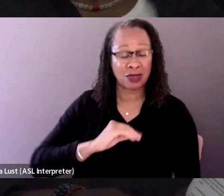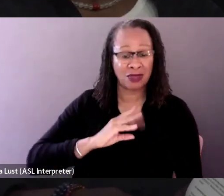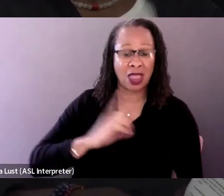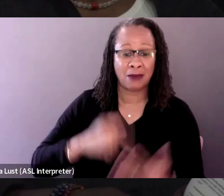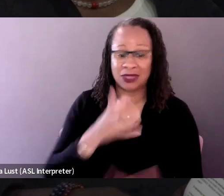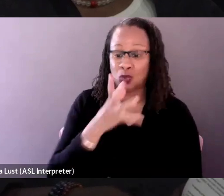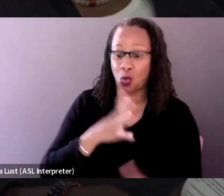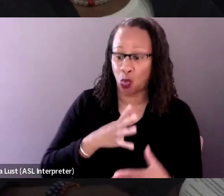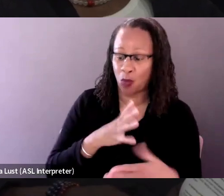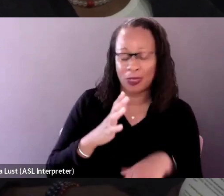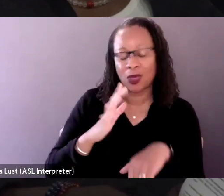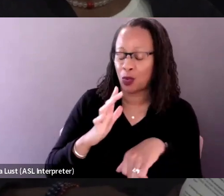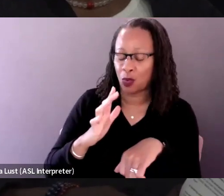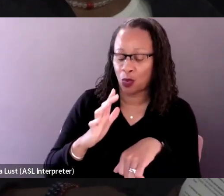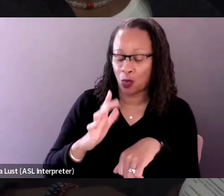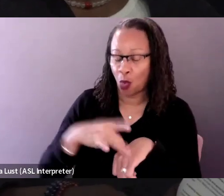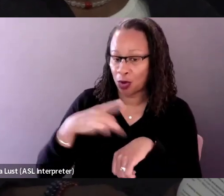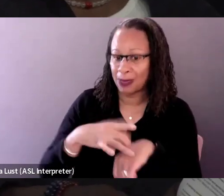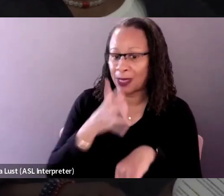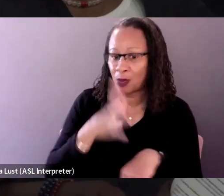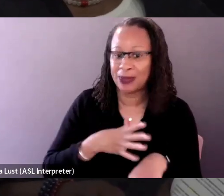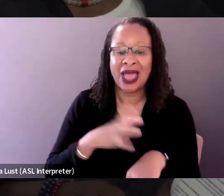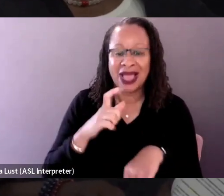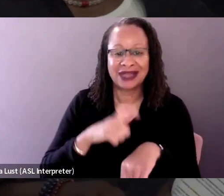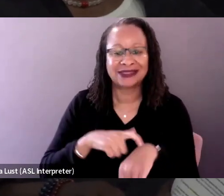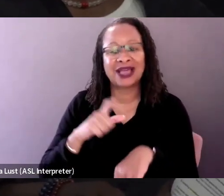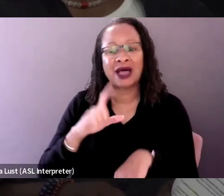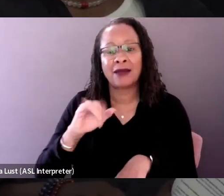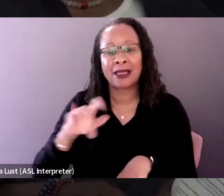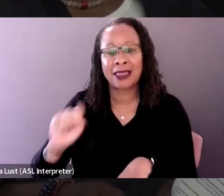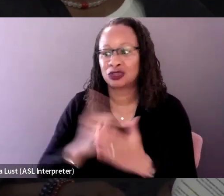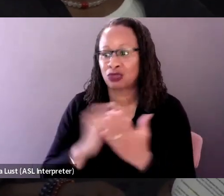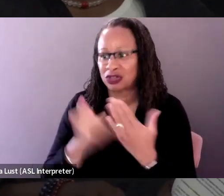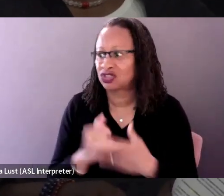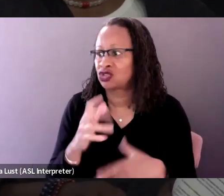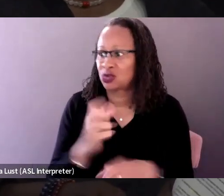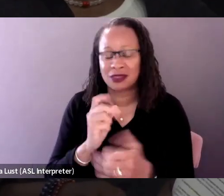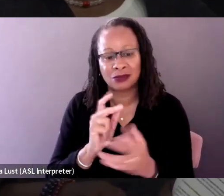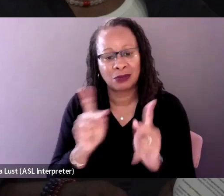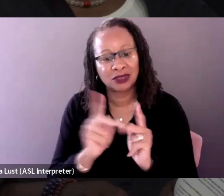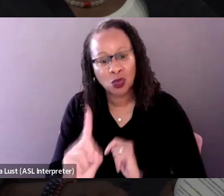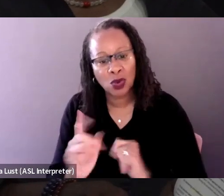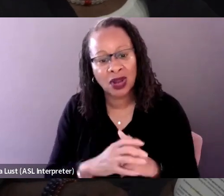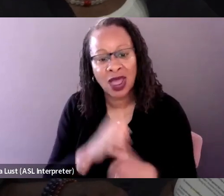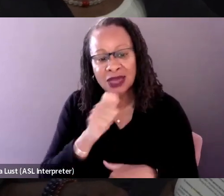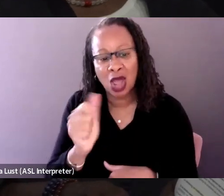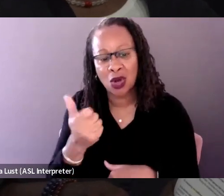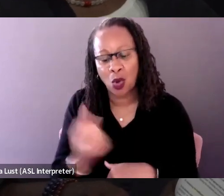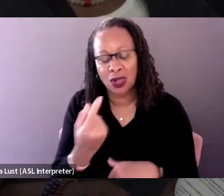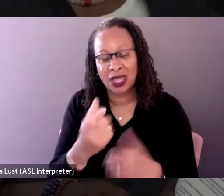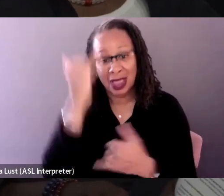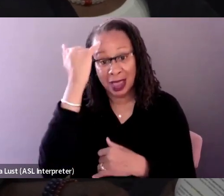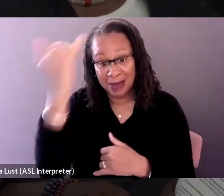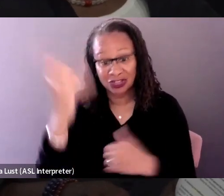very emotional when I think about it, is that you did the thought work of not only imagining a life for the Watermelon Woman beyond her, like in Hollywood,